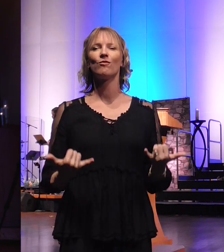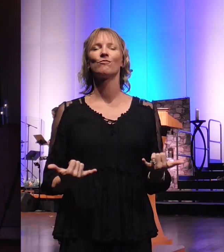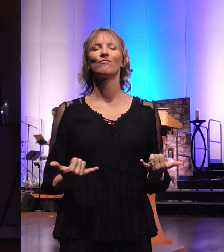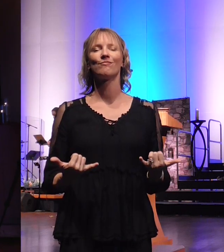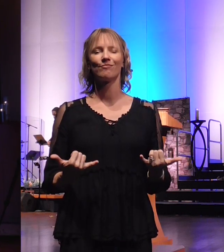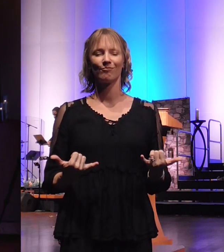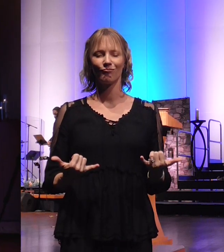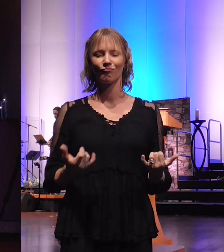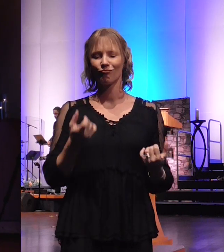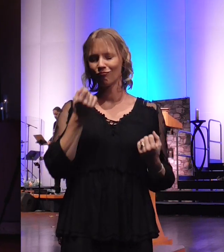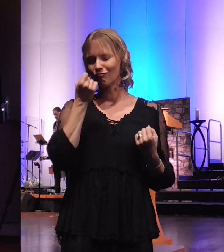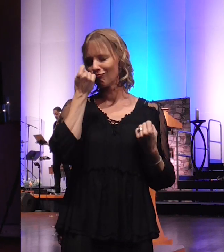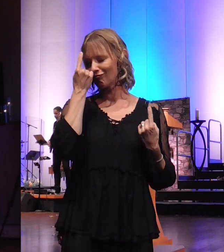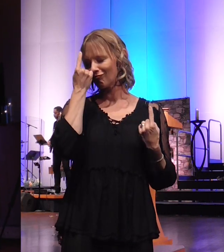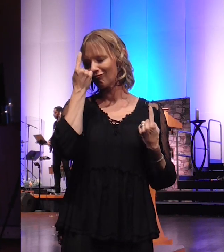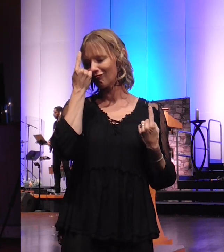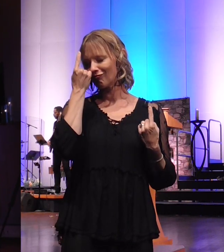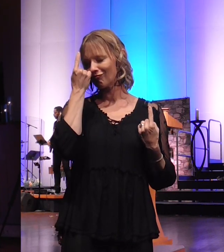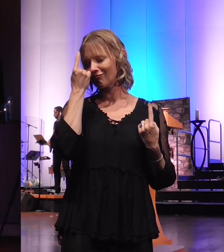now.